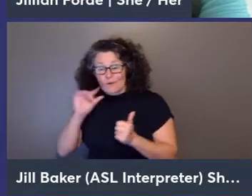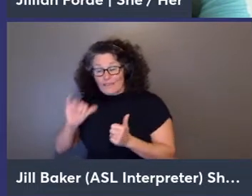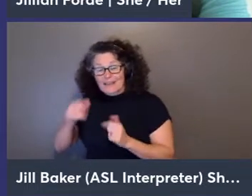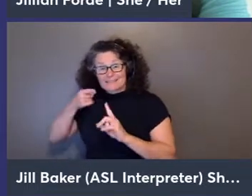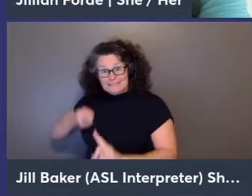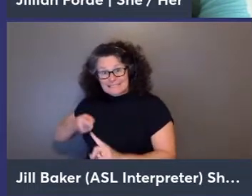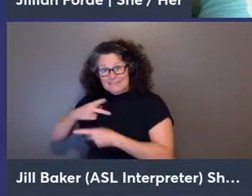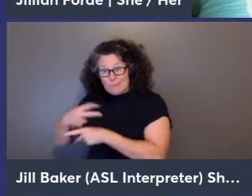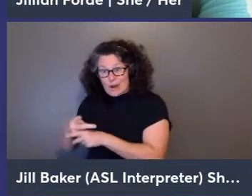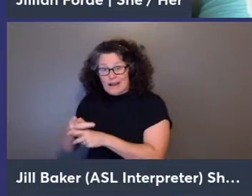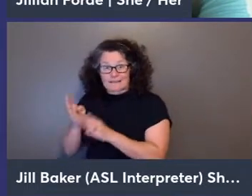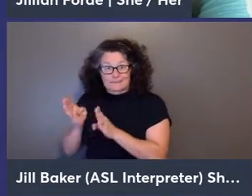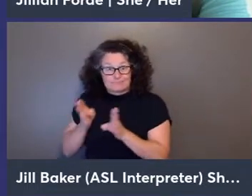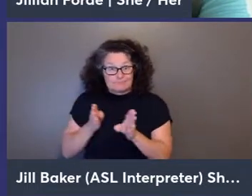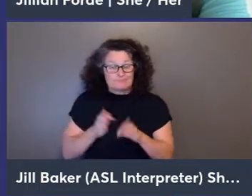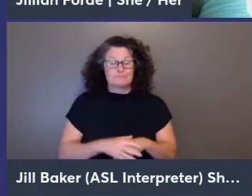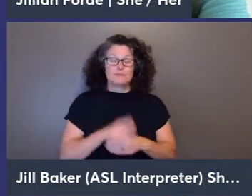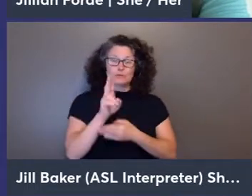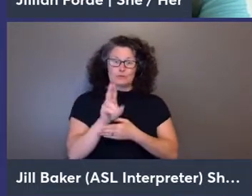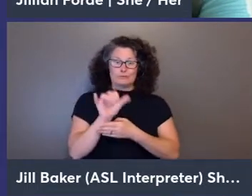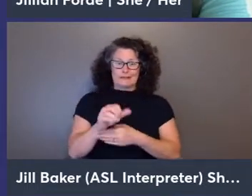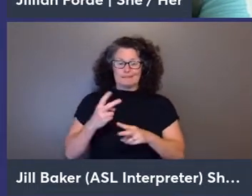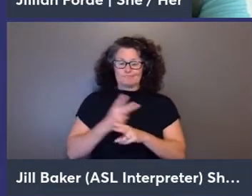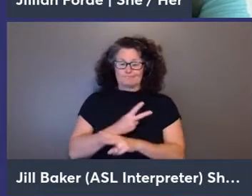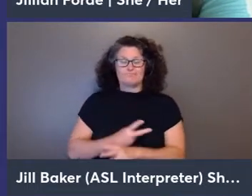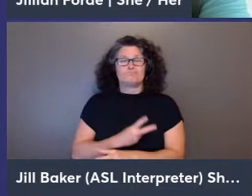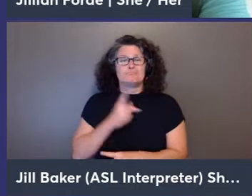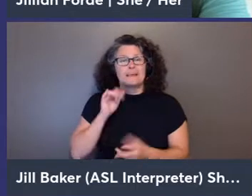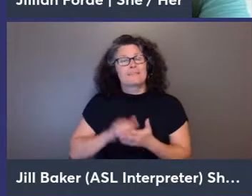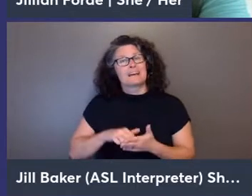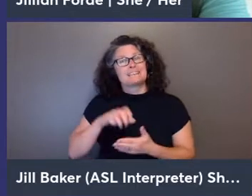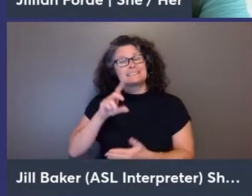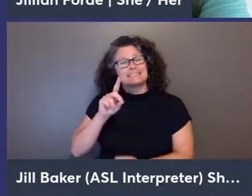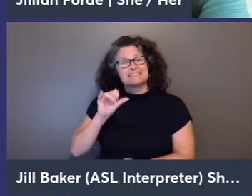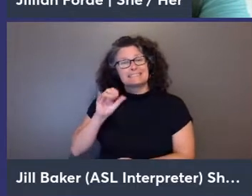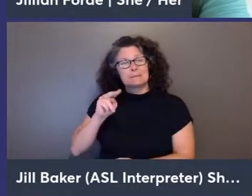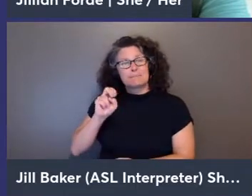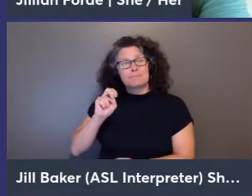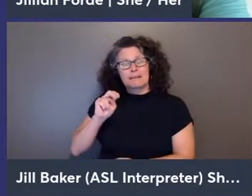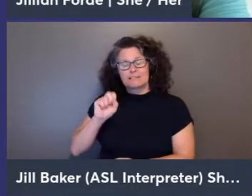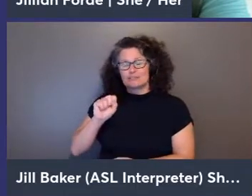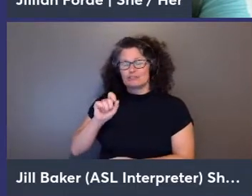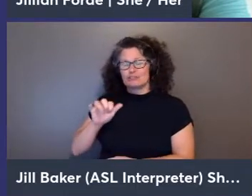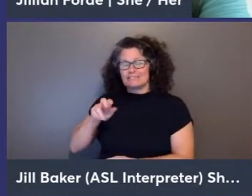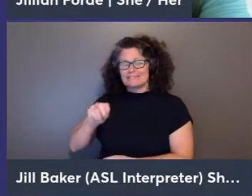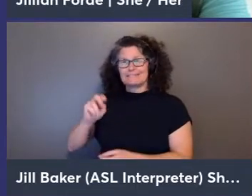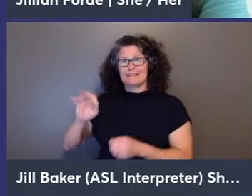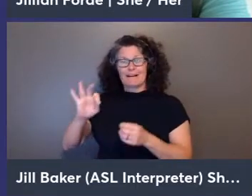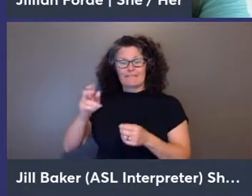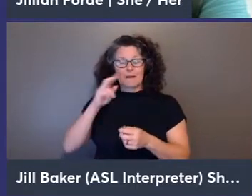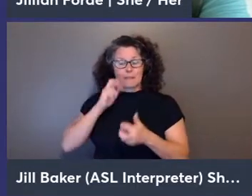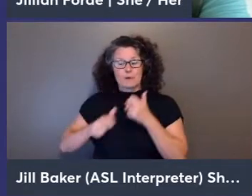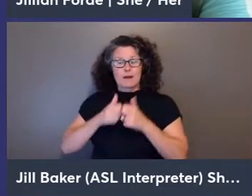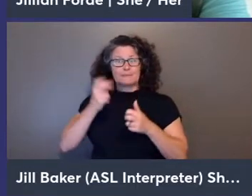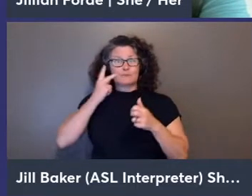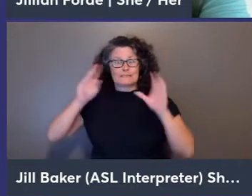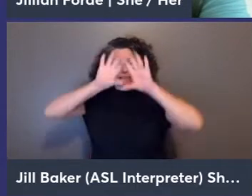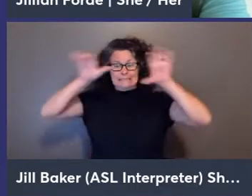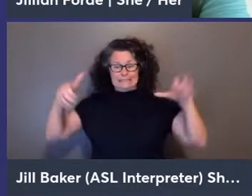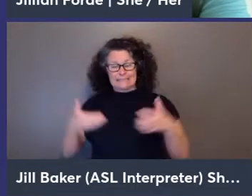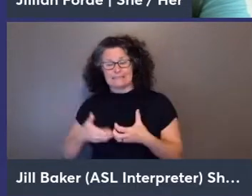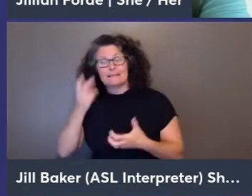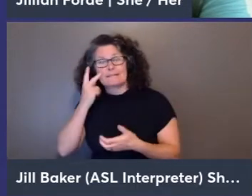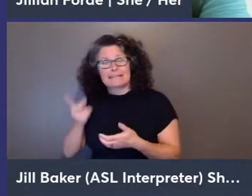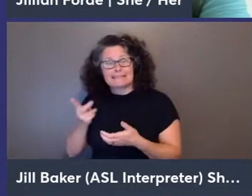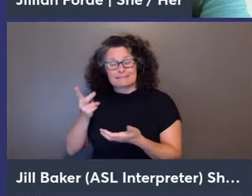it's kind of like using the calculation as a dimension of the problem to see like a histogram or so. And then the